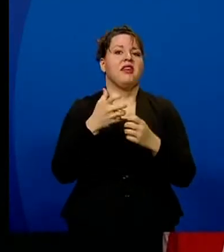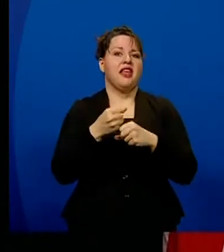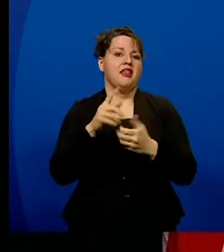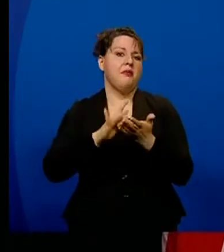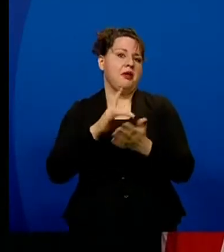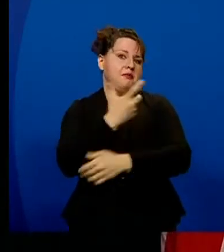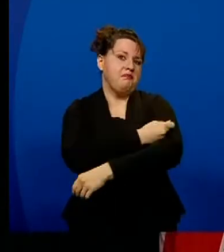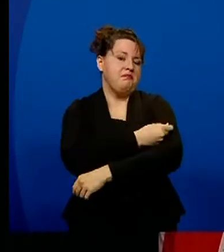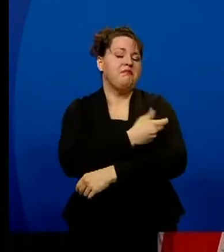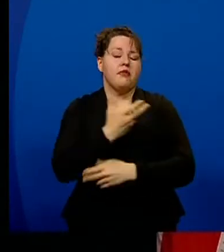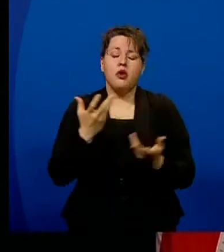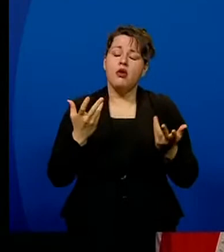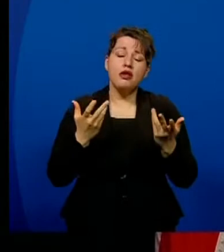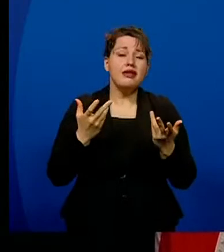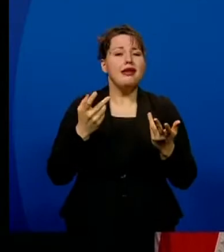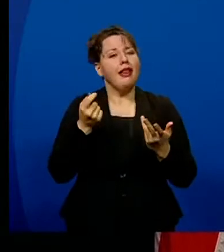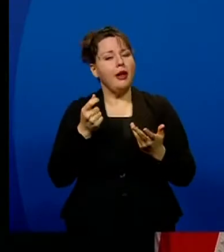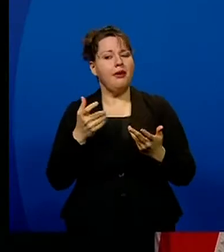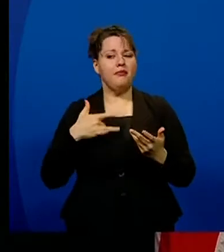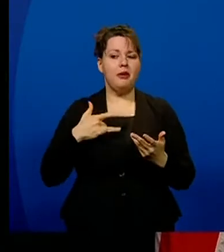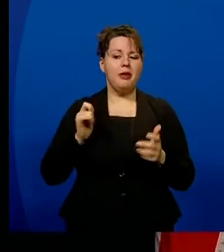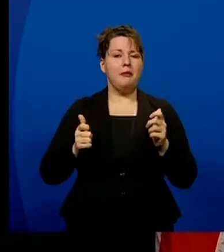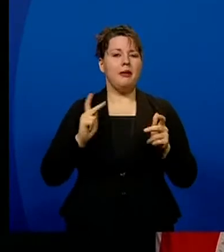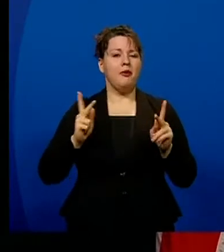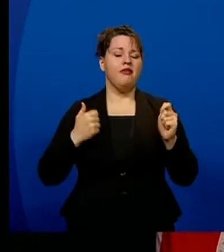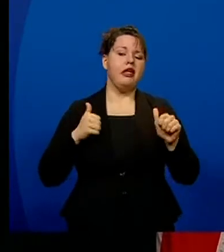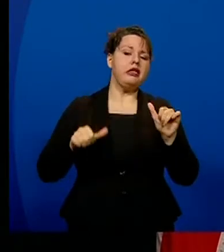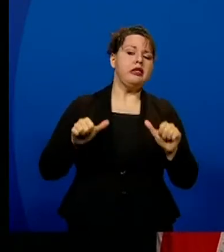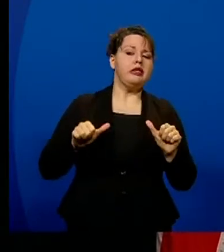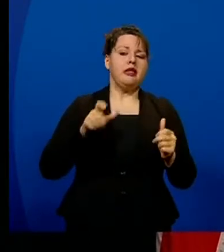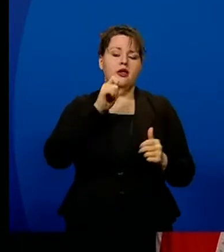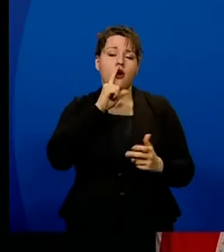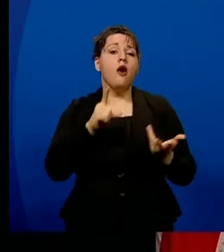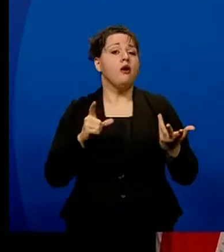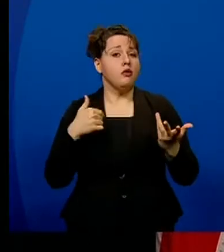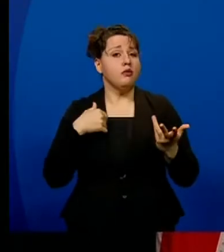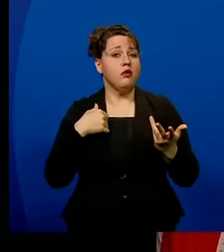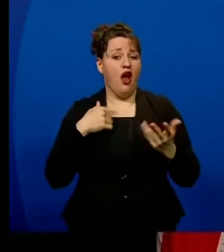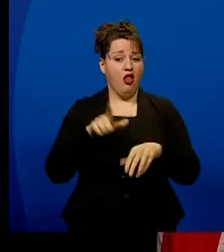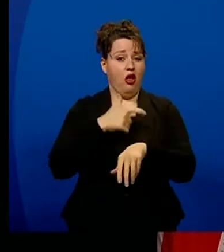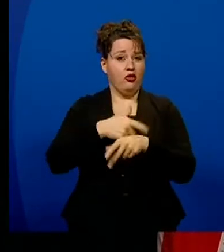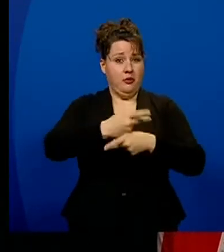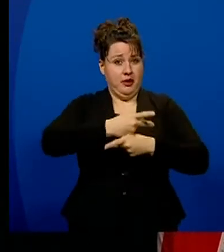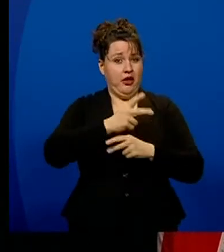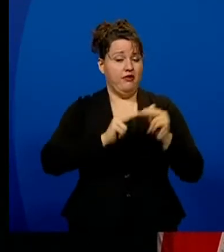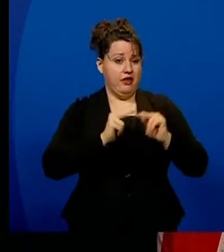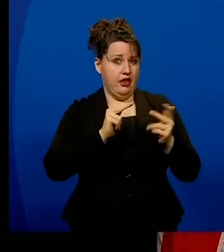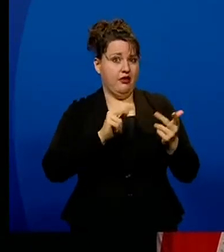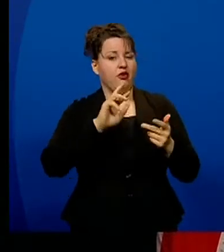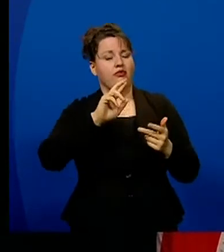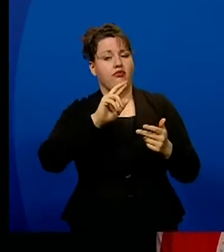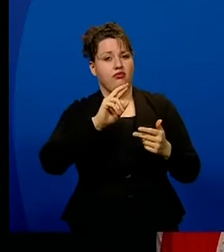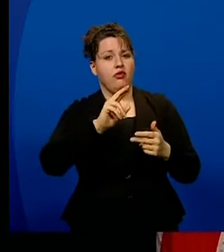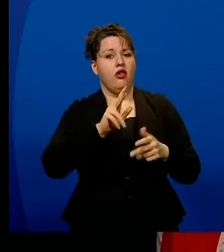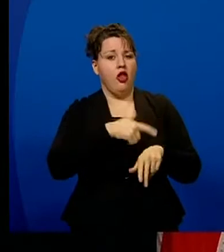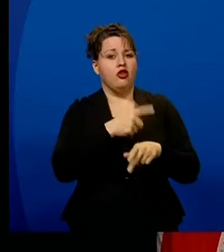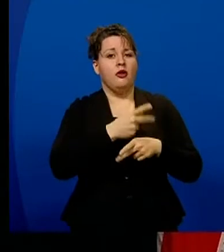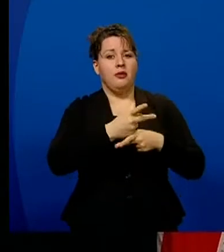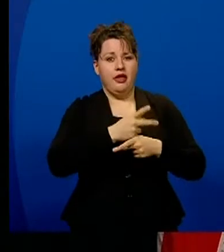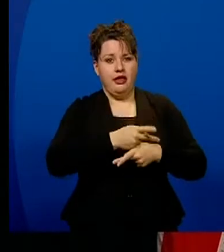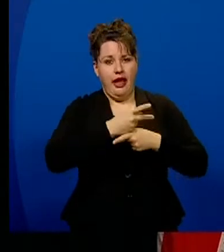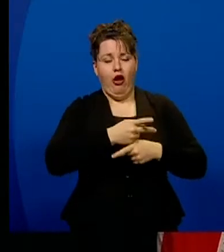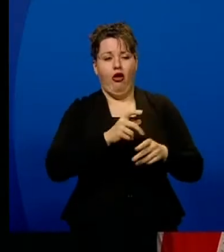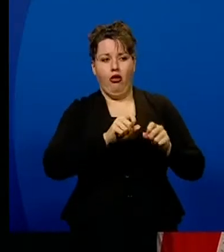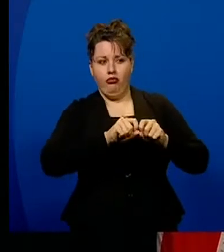vaccine. So, there's a little bit of that hesitancy at the beginning. We actually saw that in our long-term care pharmacy or long-term care